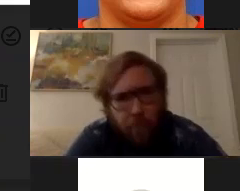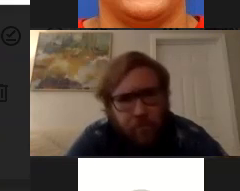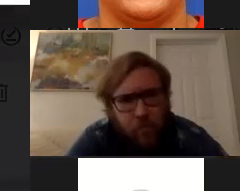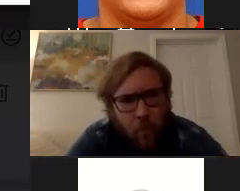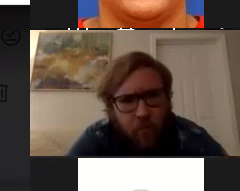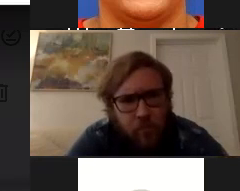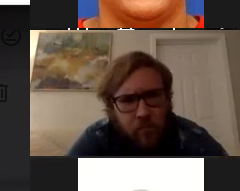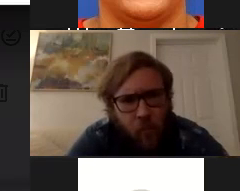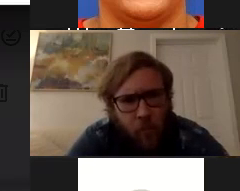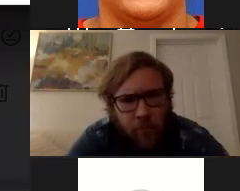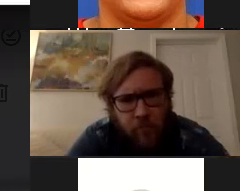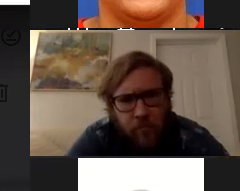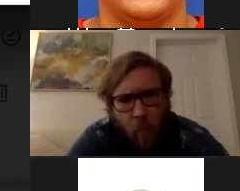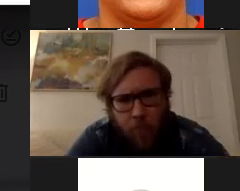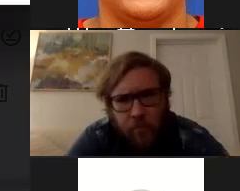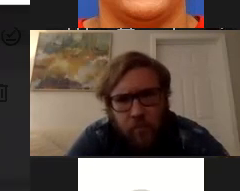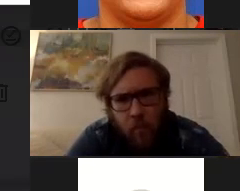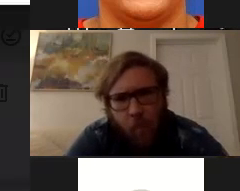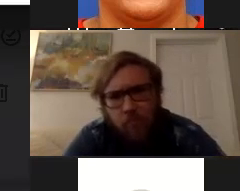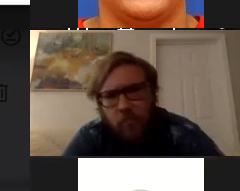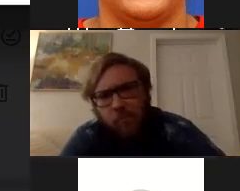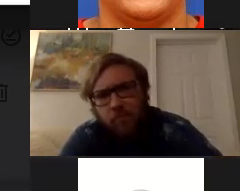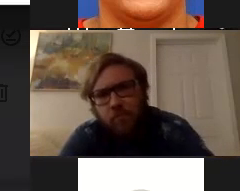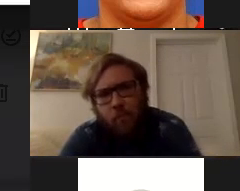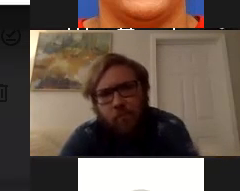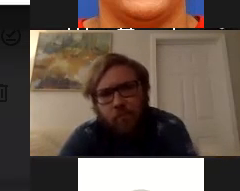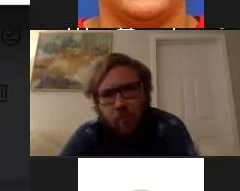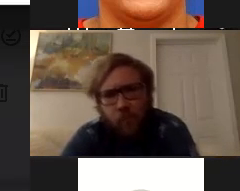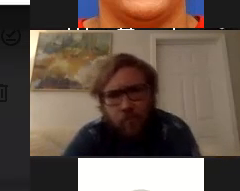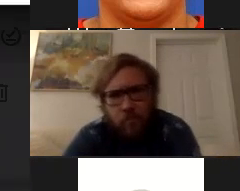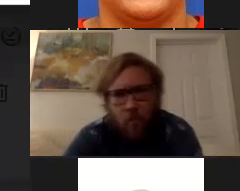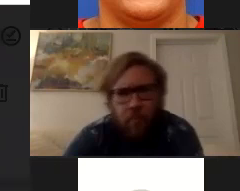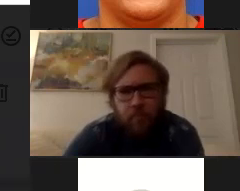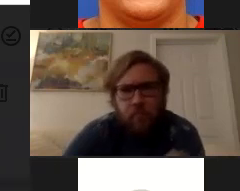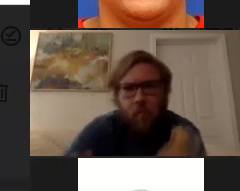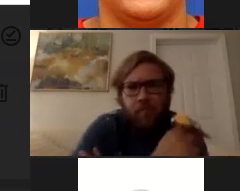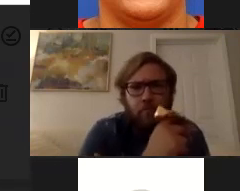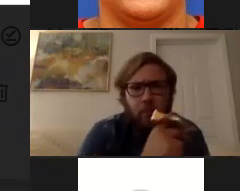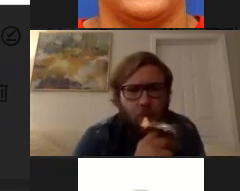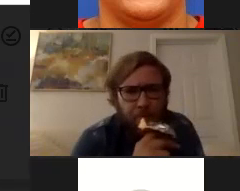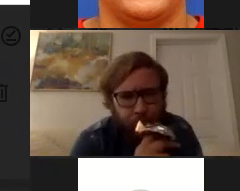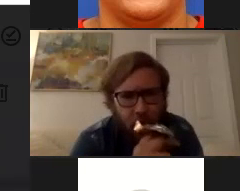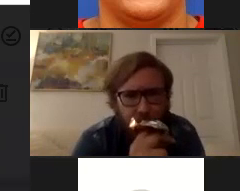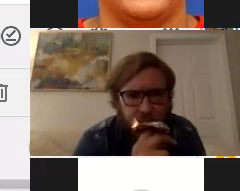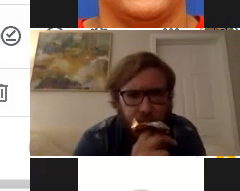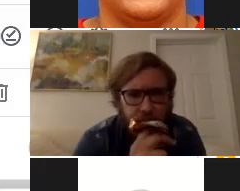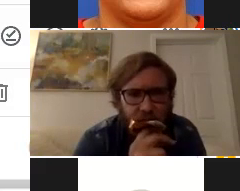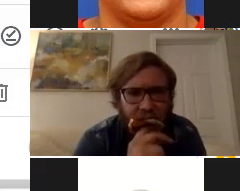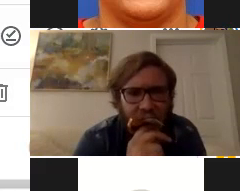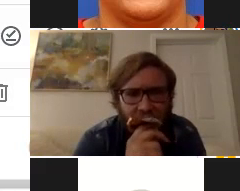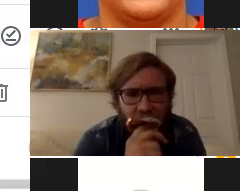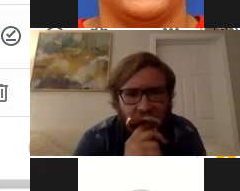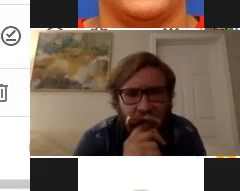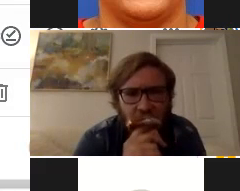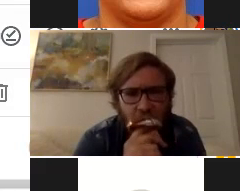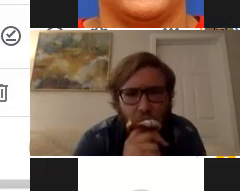if we utilize this form of the universal wave equation. So you have access to that in